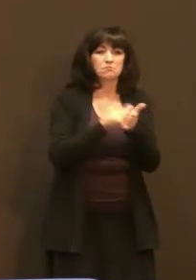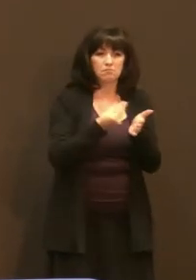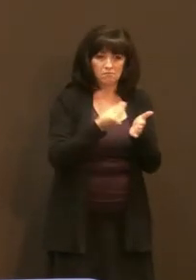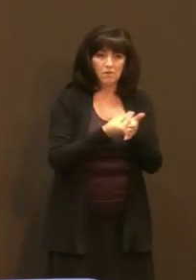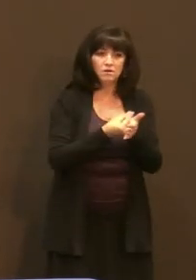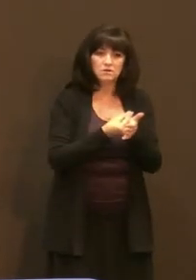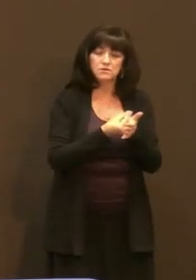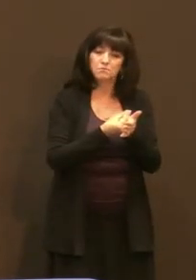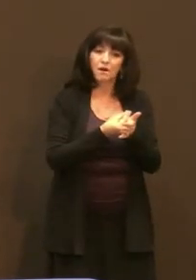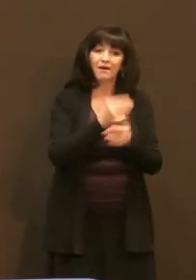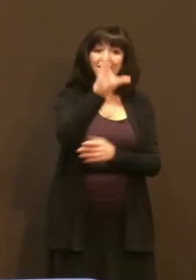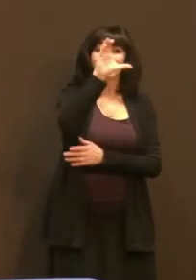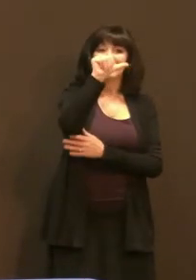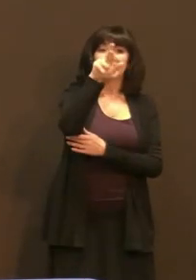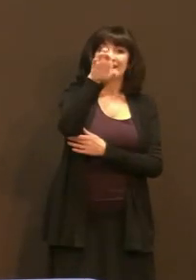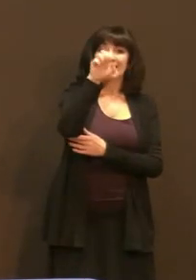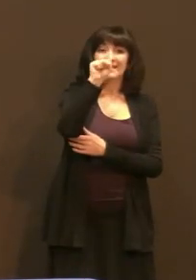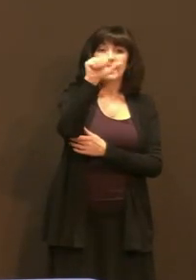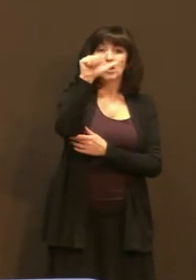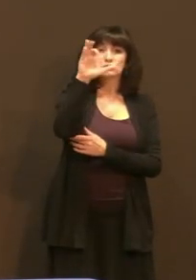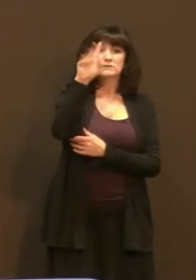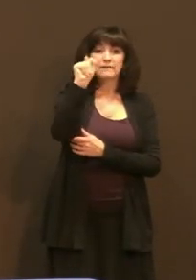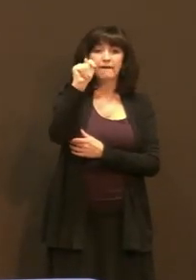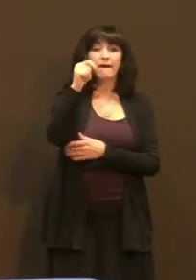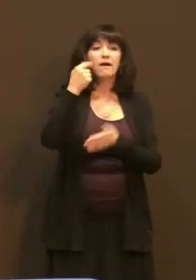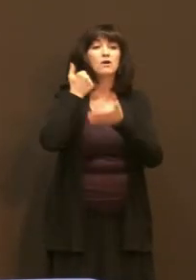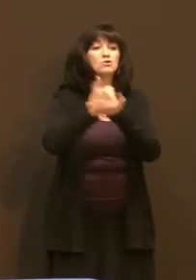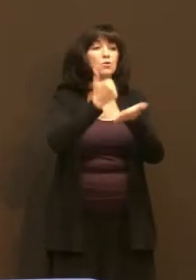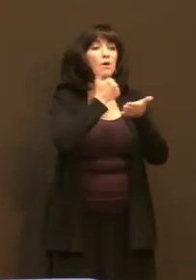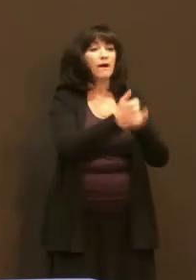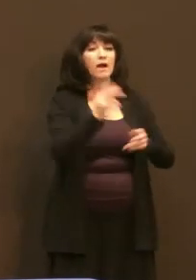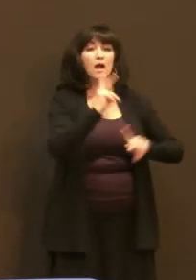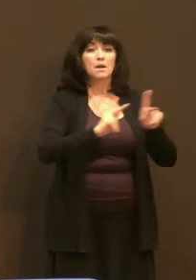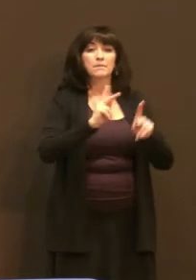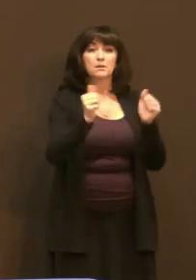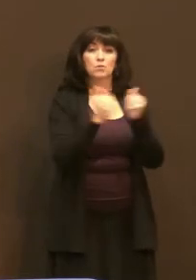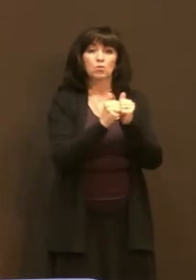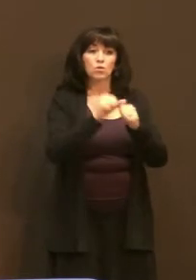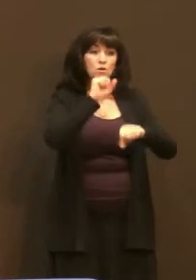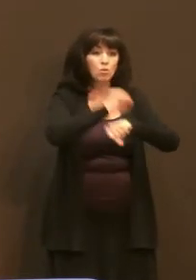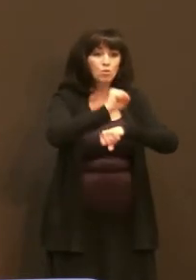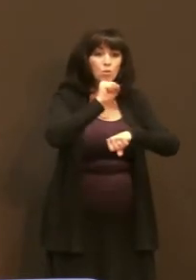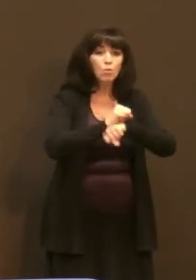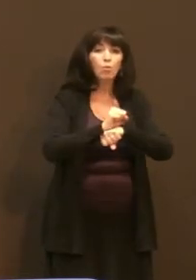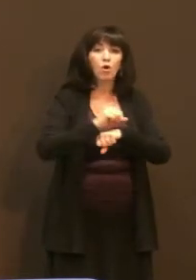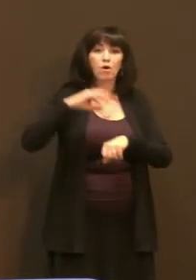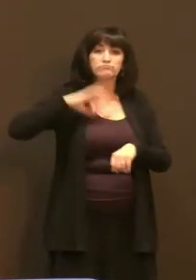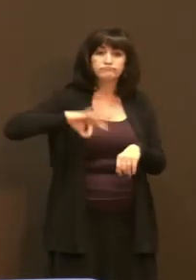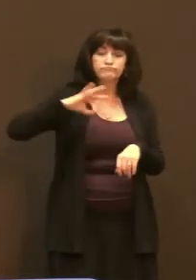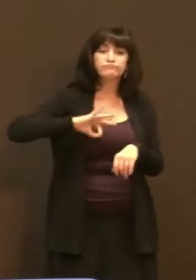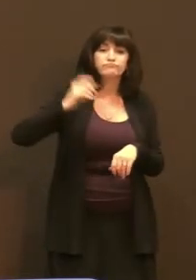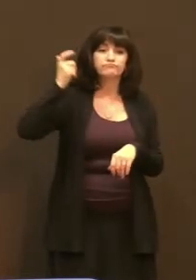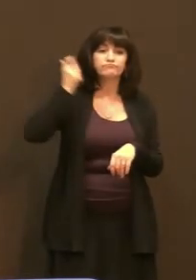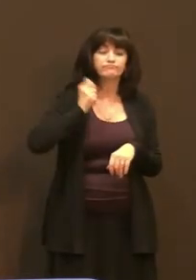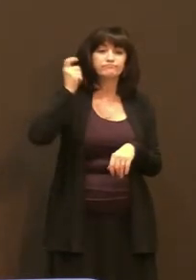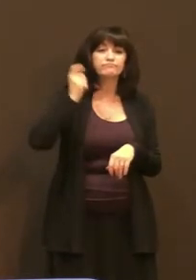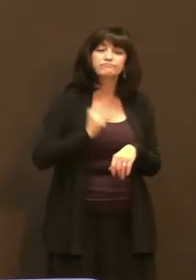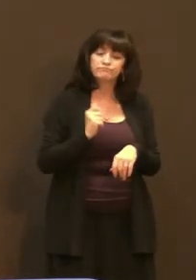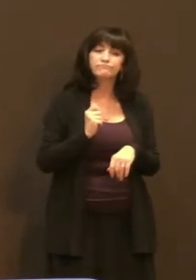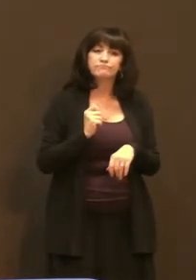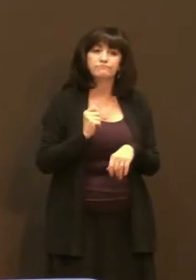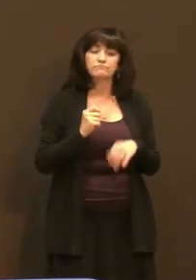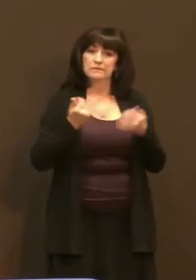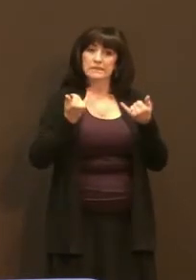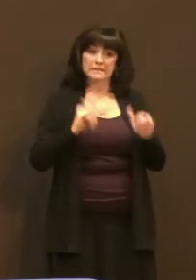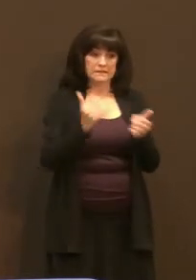the CARES Act that I think we're still trying to peel back the onion on. I'm not sure if the governor wants to talk about that because it's too soon. On the